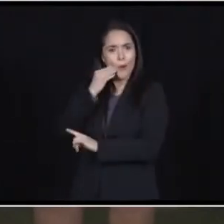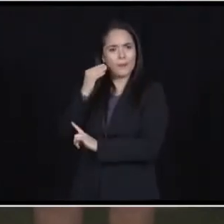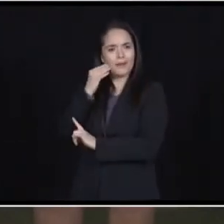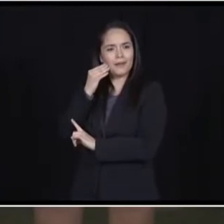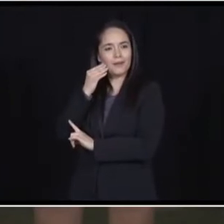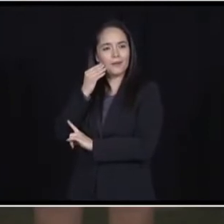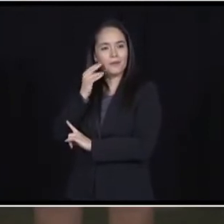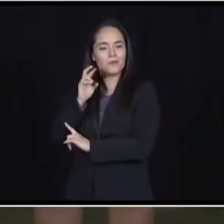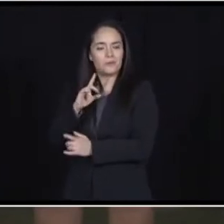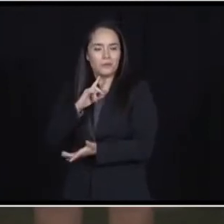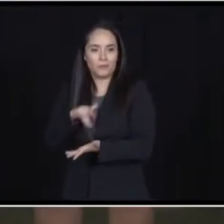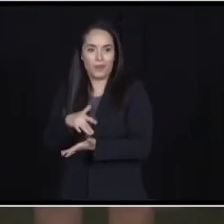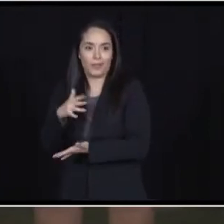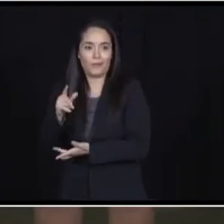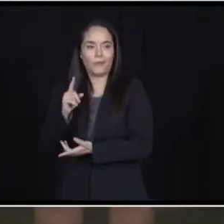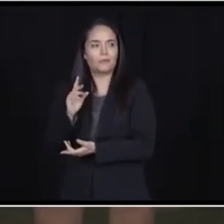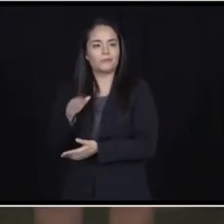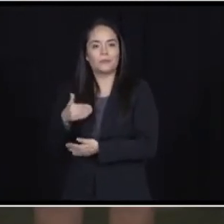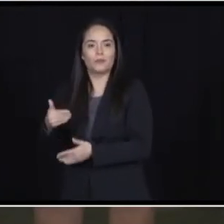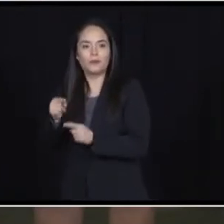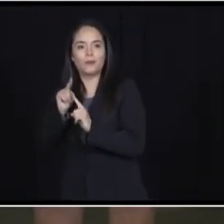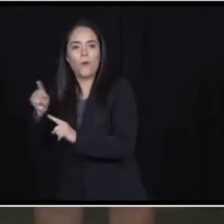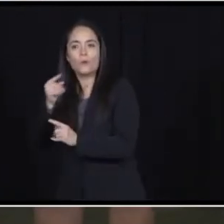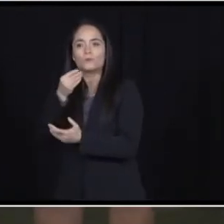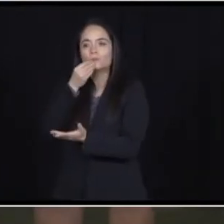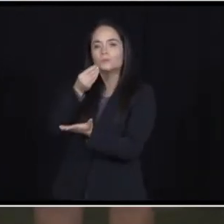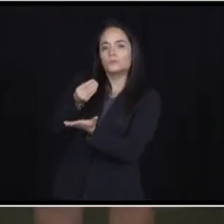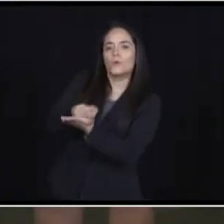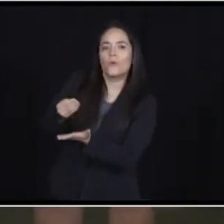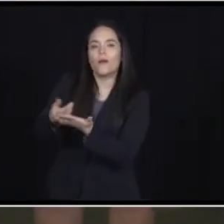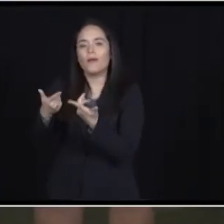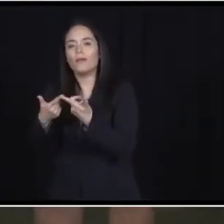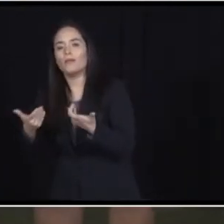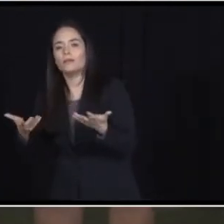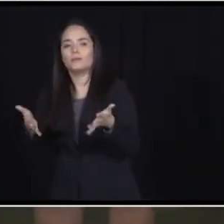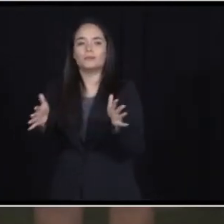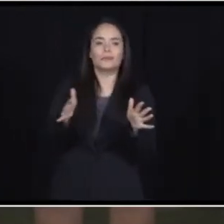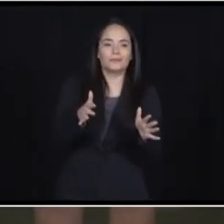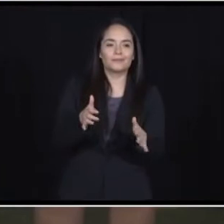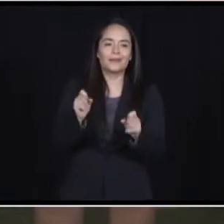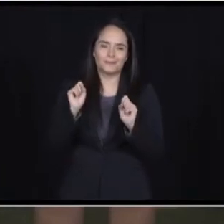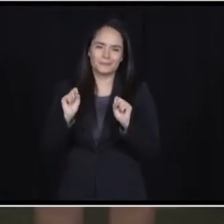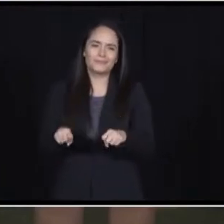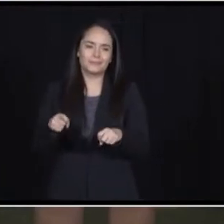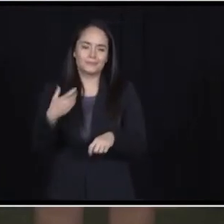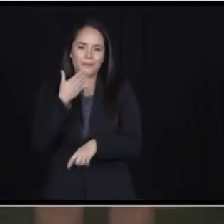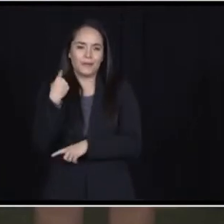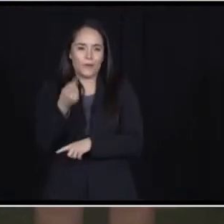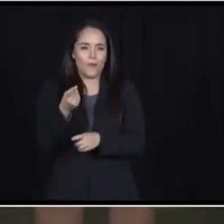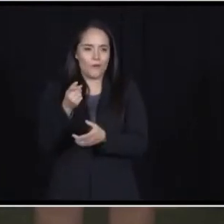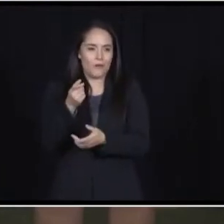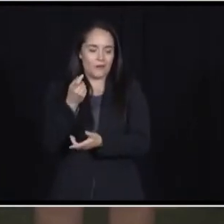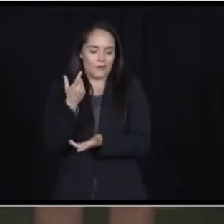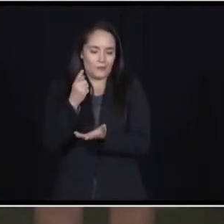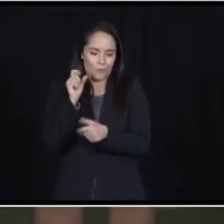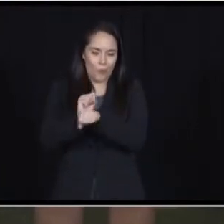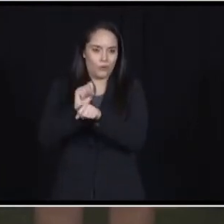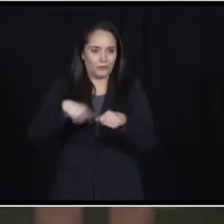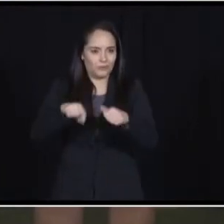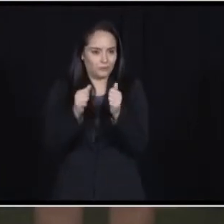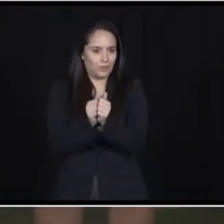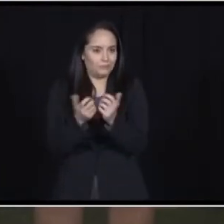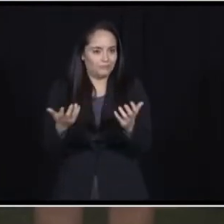go buy food and everything. In my opinion, we have to do a better job on that until not